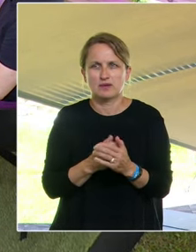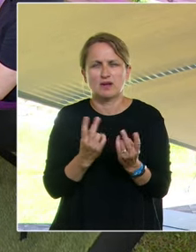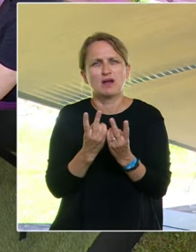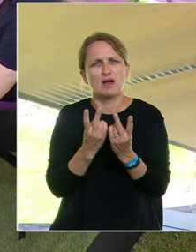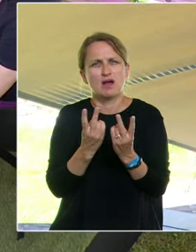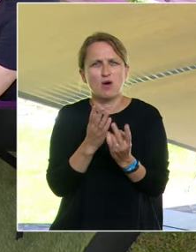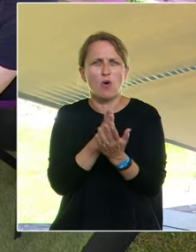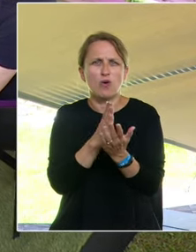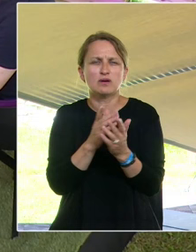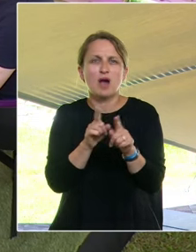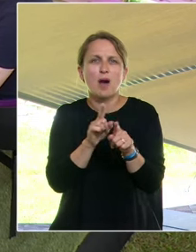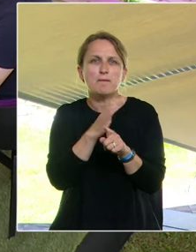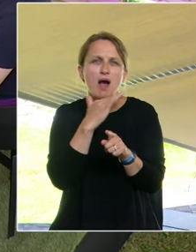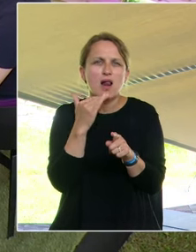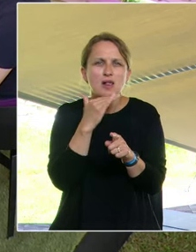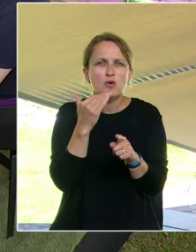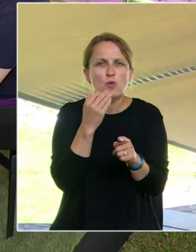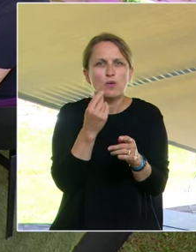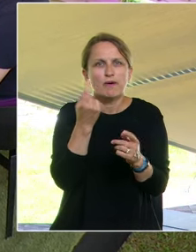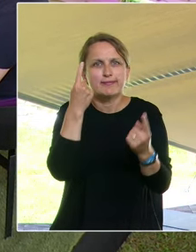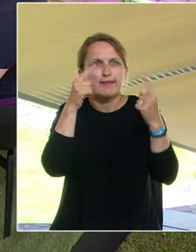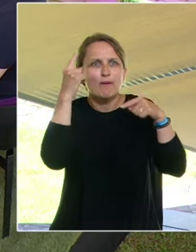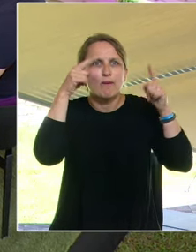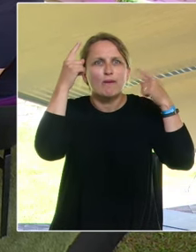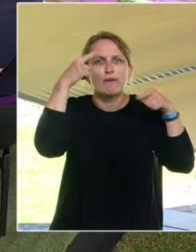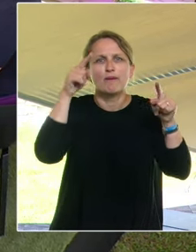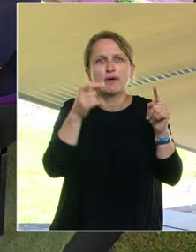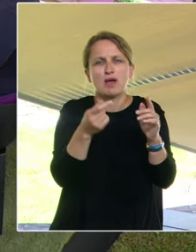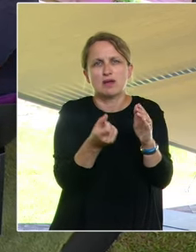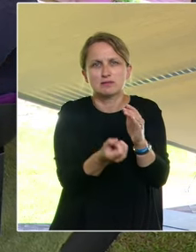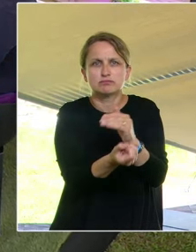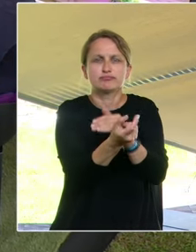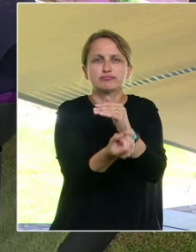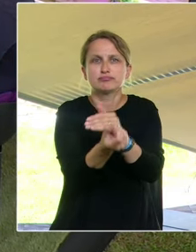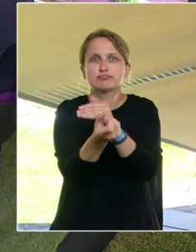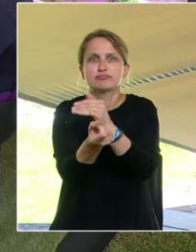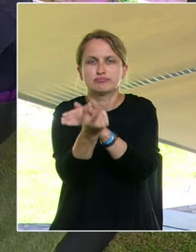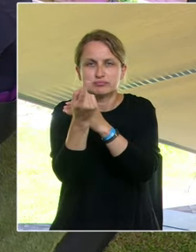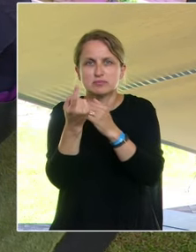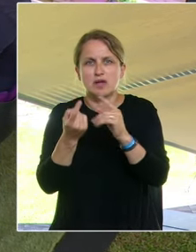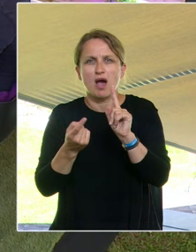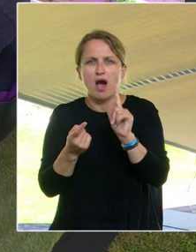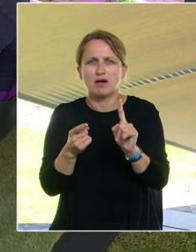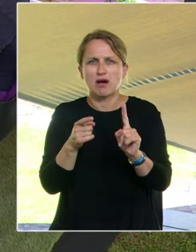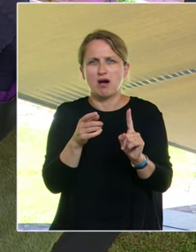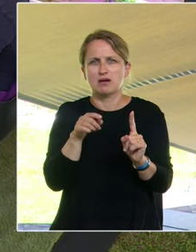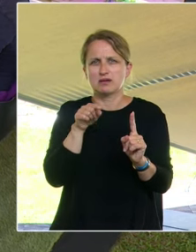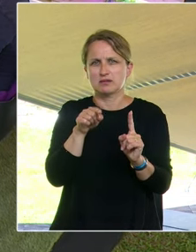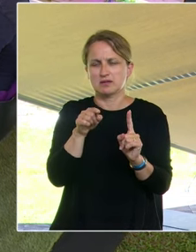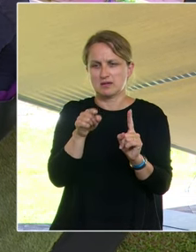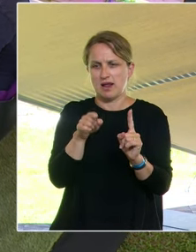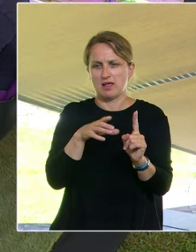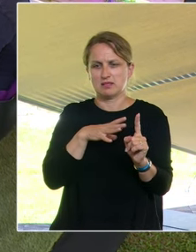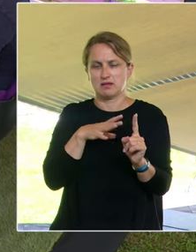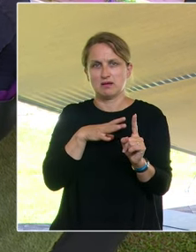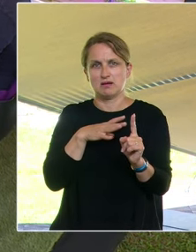conspiracy theories emerging and flourishing in these environments. But at the same time, these environments are also valued by the